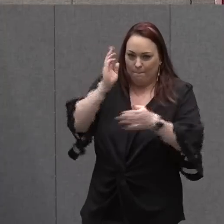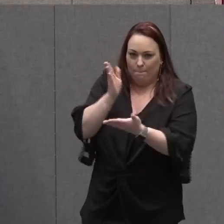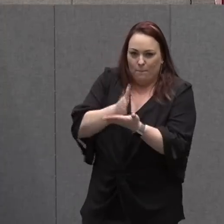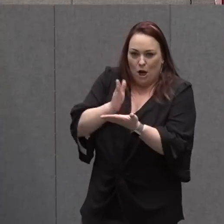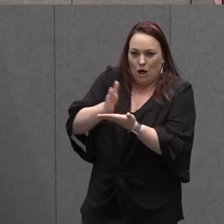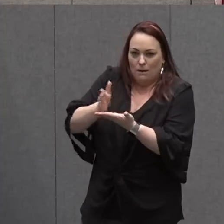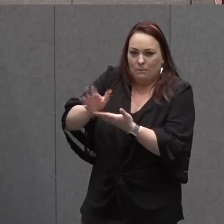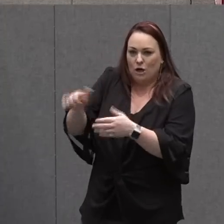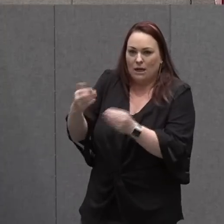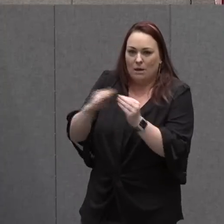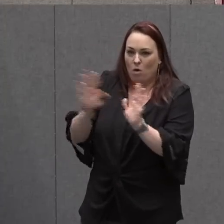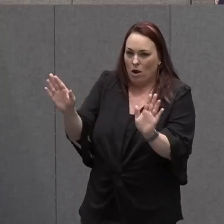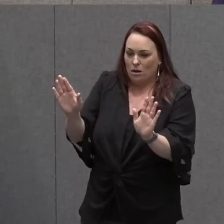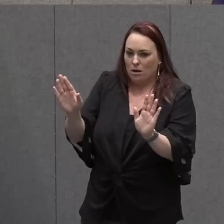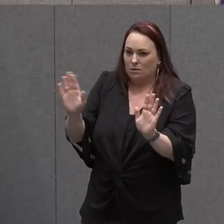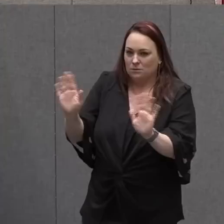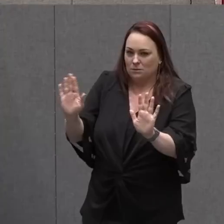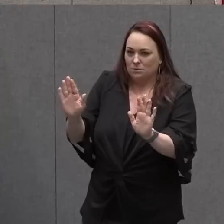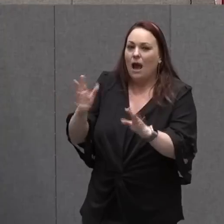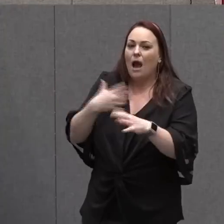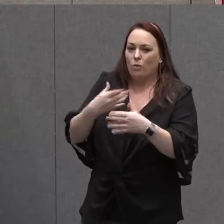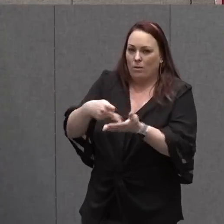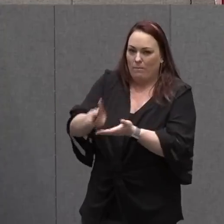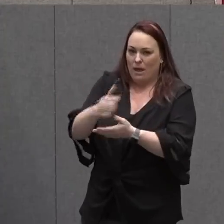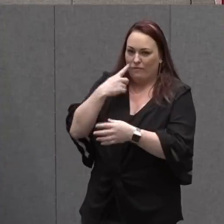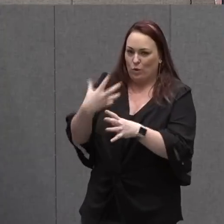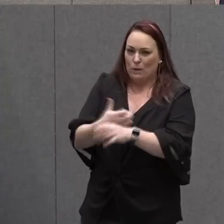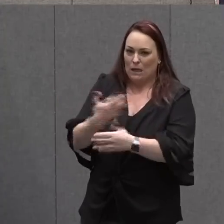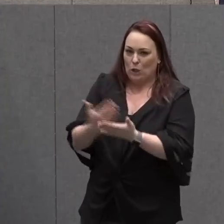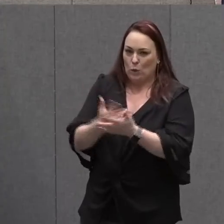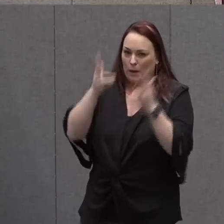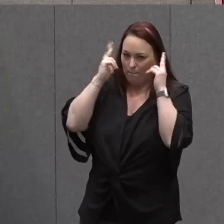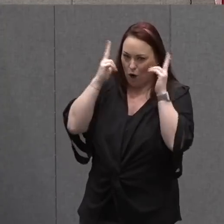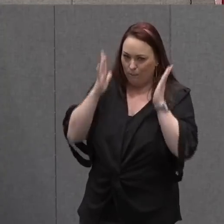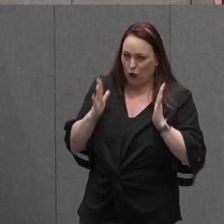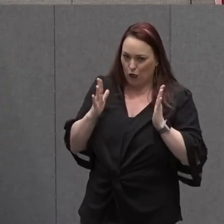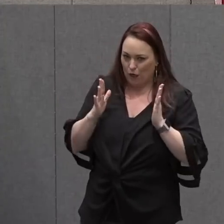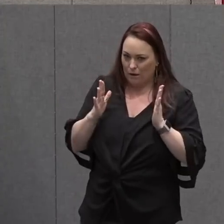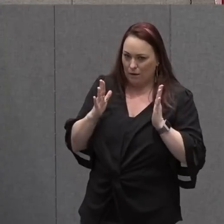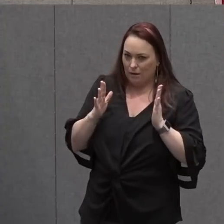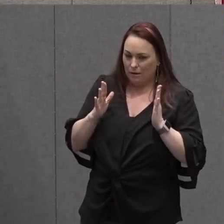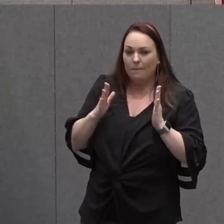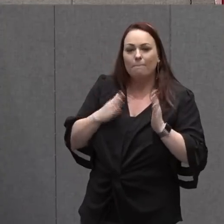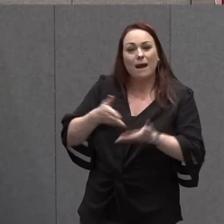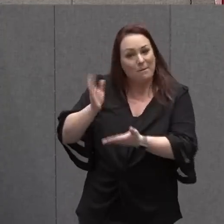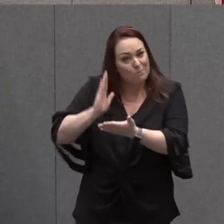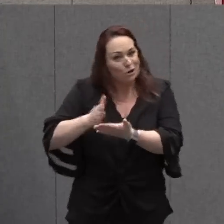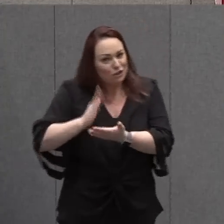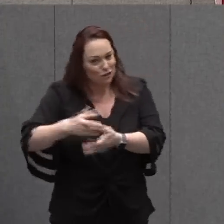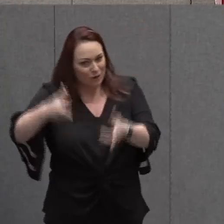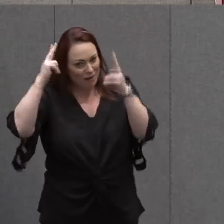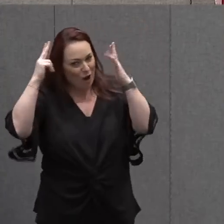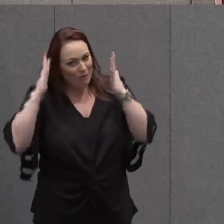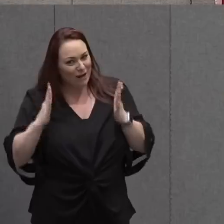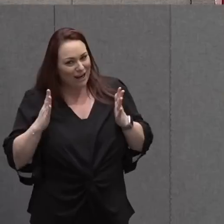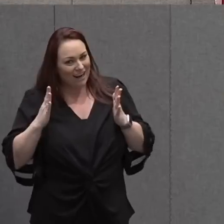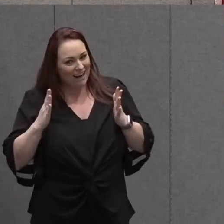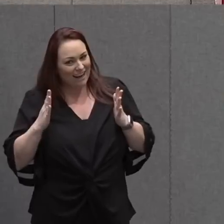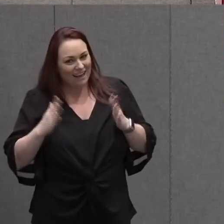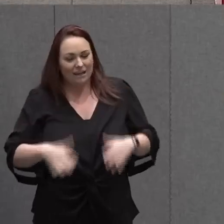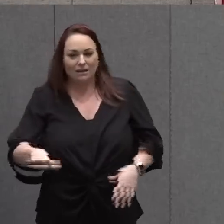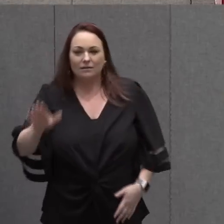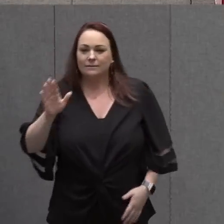Ooh, Victor. I'm going to have to get with him. All right, new barber. New barber. Okay. All right, butchery barber. Our next word is a